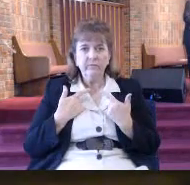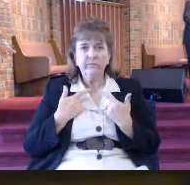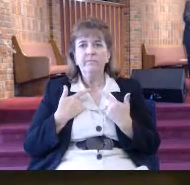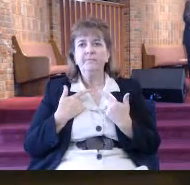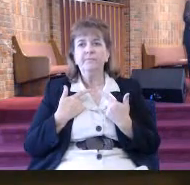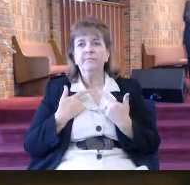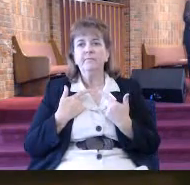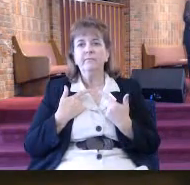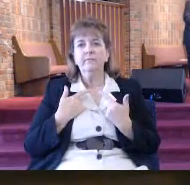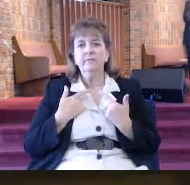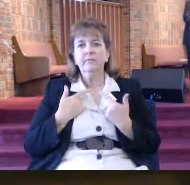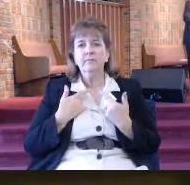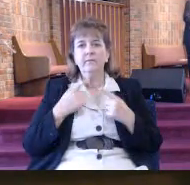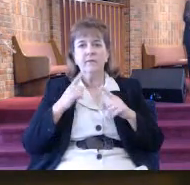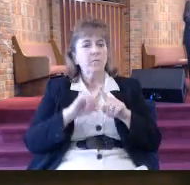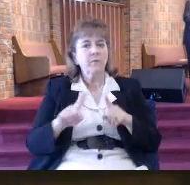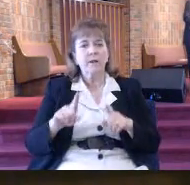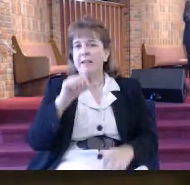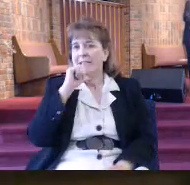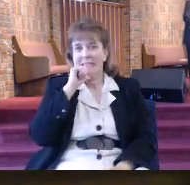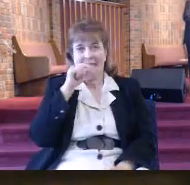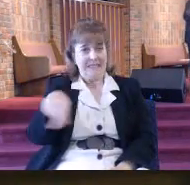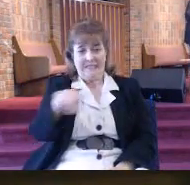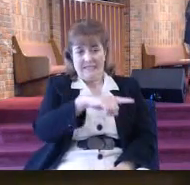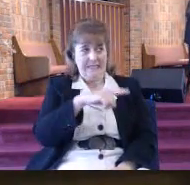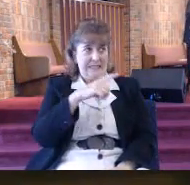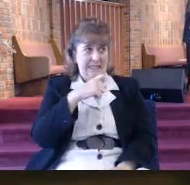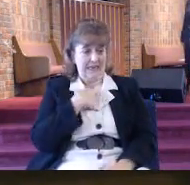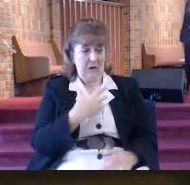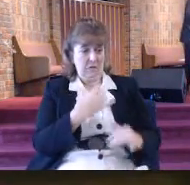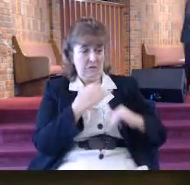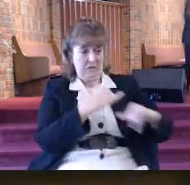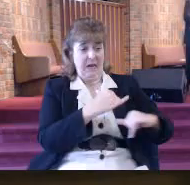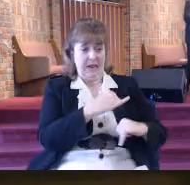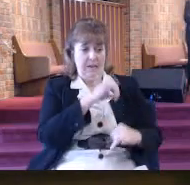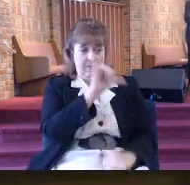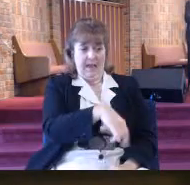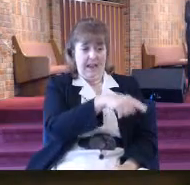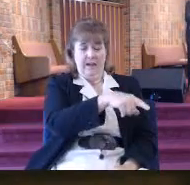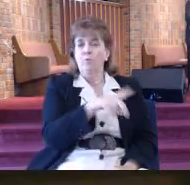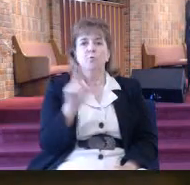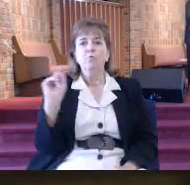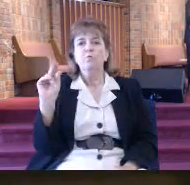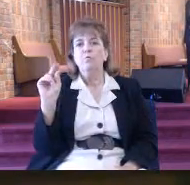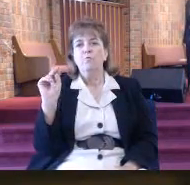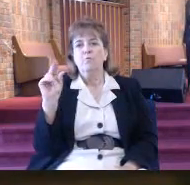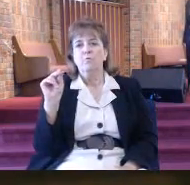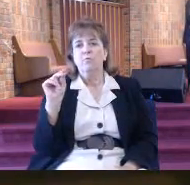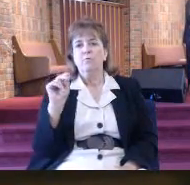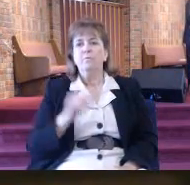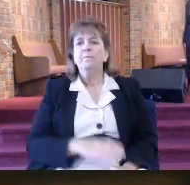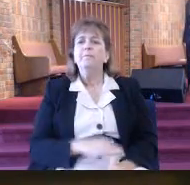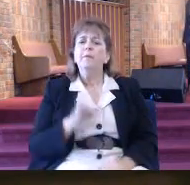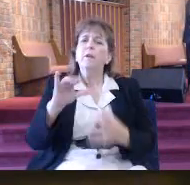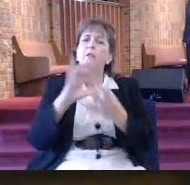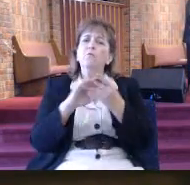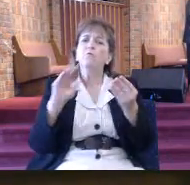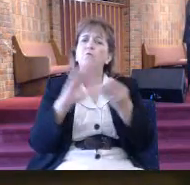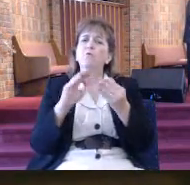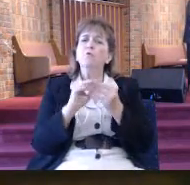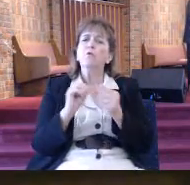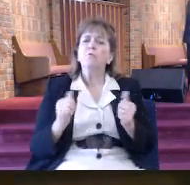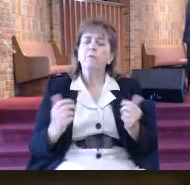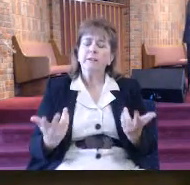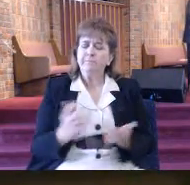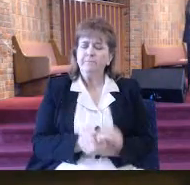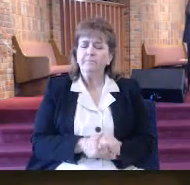is not a life that we want to emulate. The setting of the parable that we're going to begin to consider in just a few